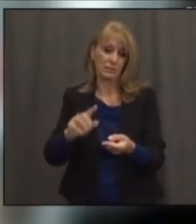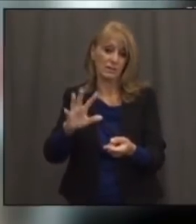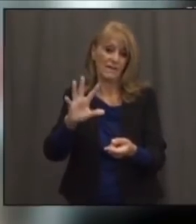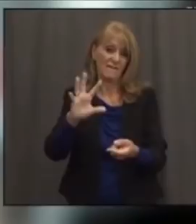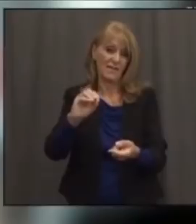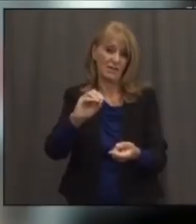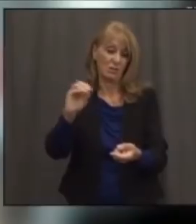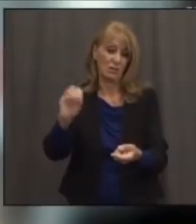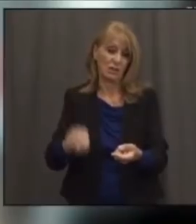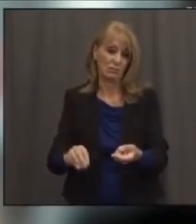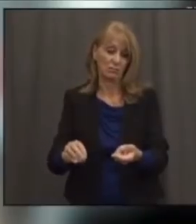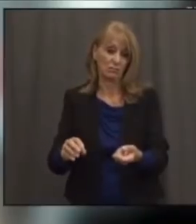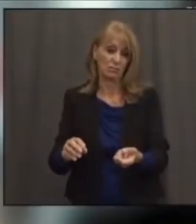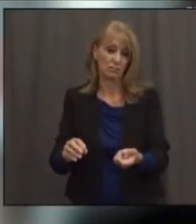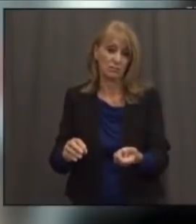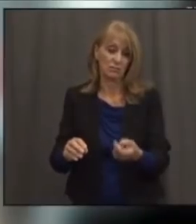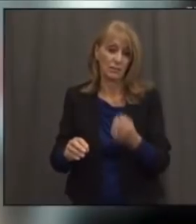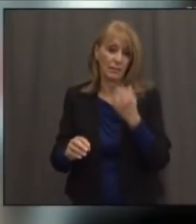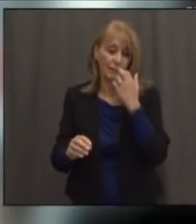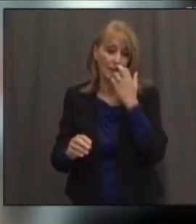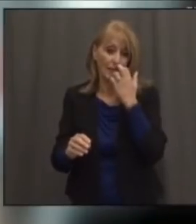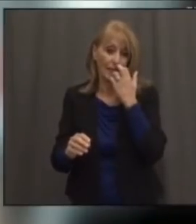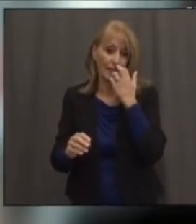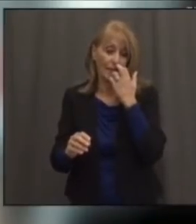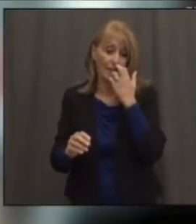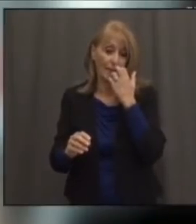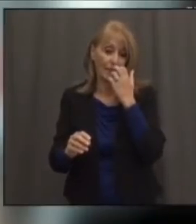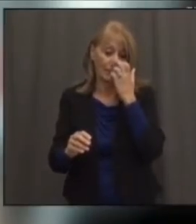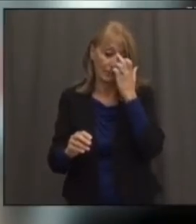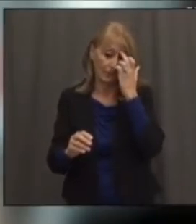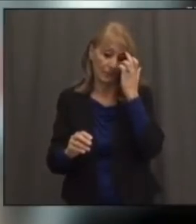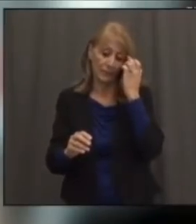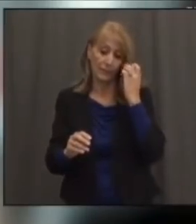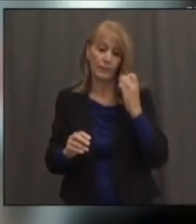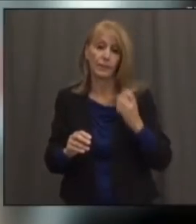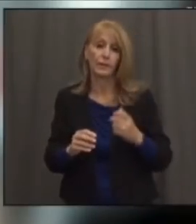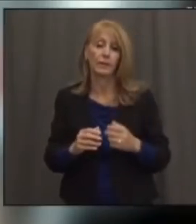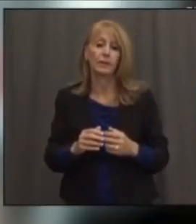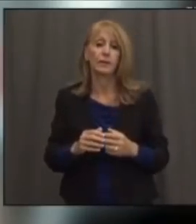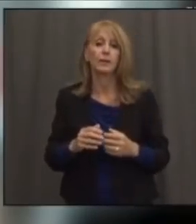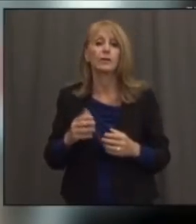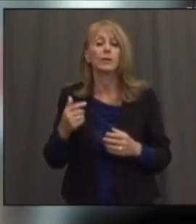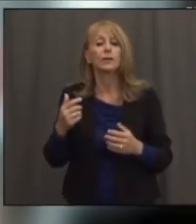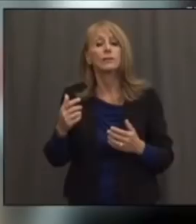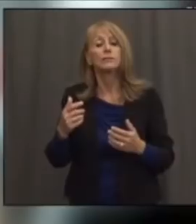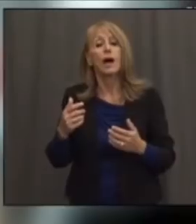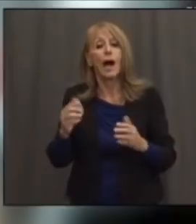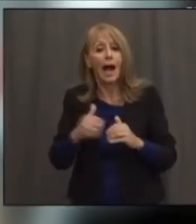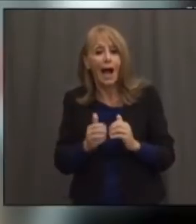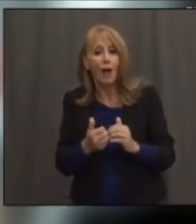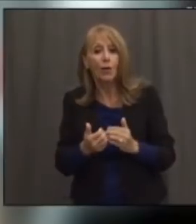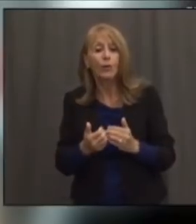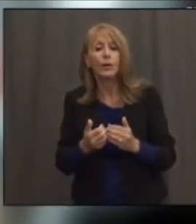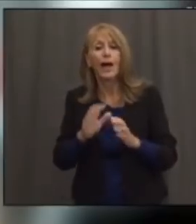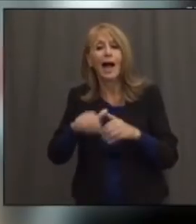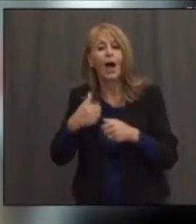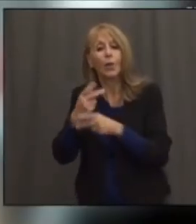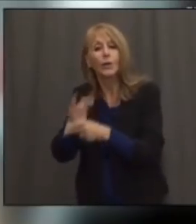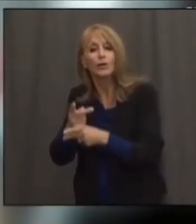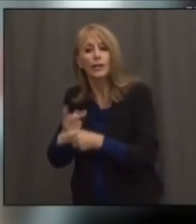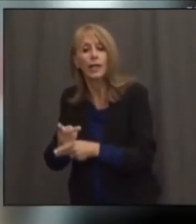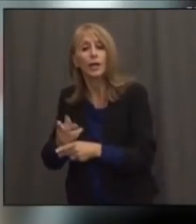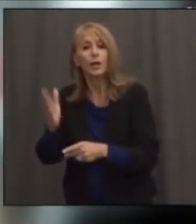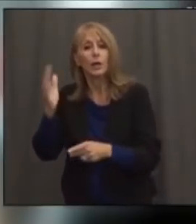Just not even through the introduction at that point of new therapeutics, but through advances in care. We didn't intubate